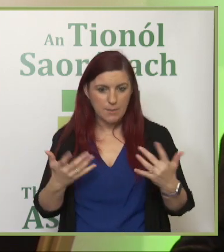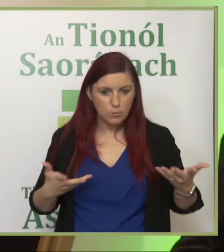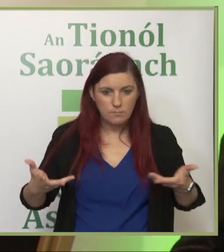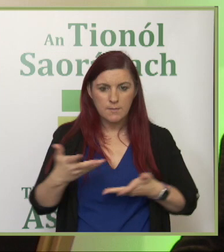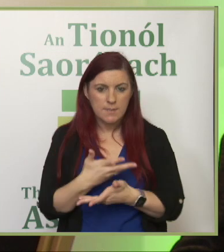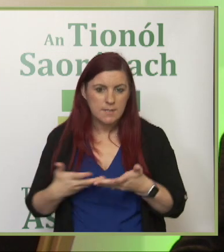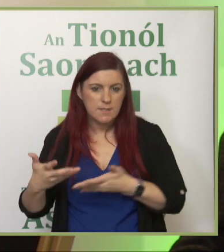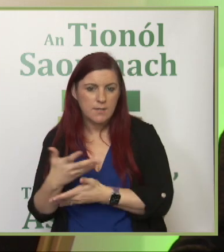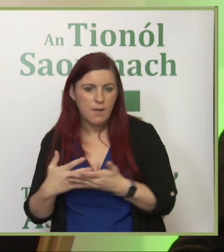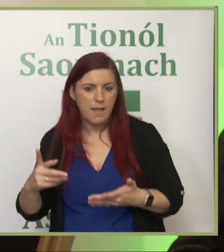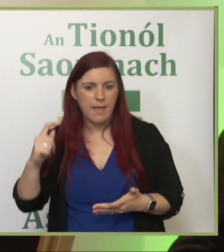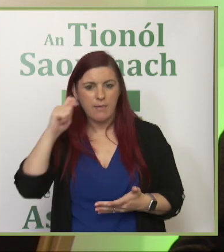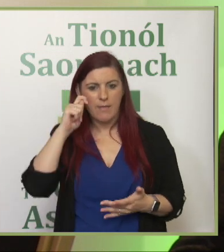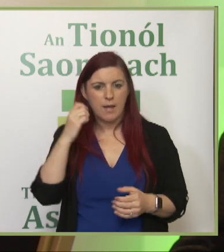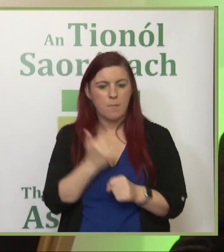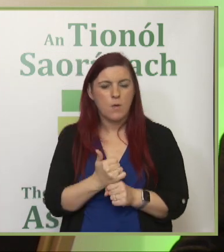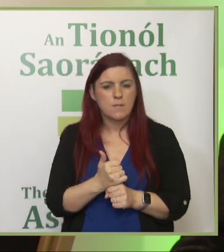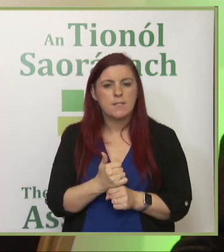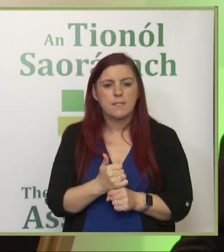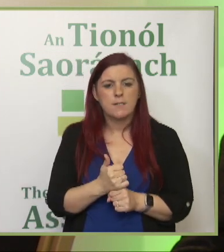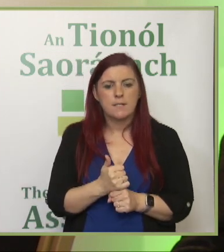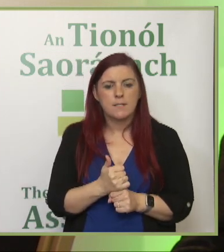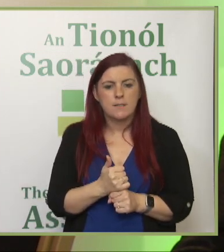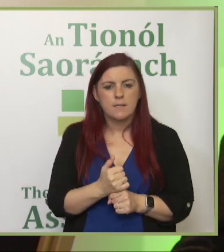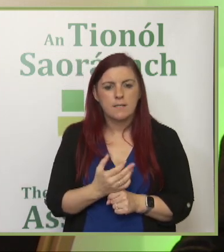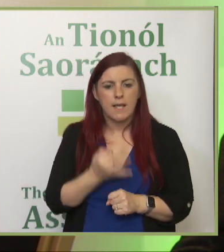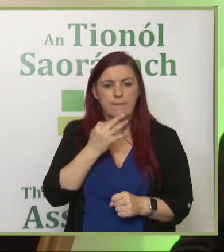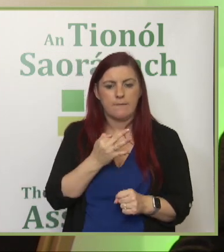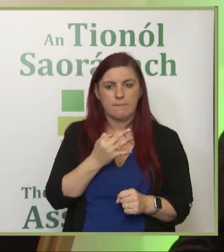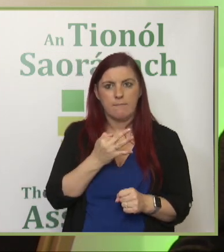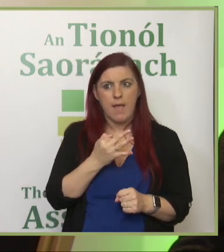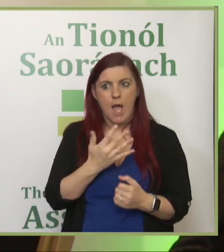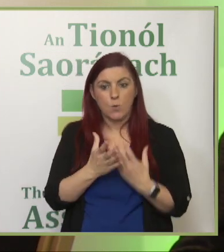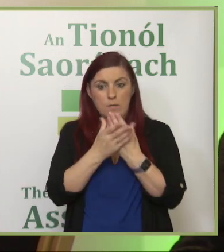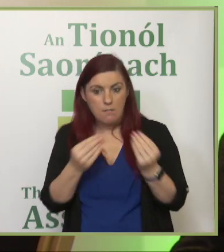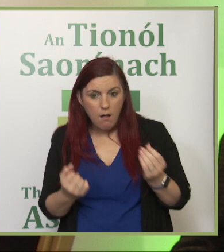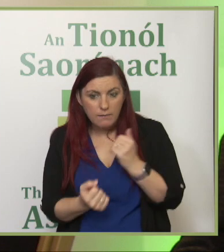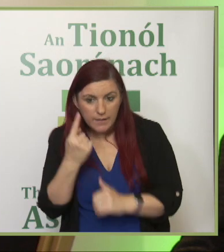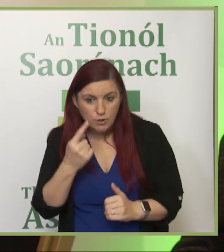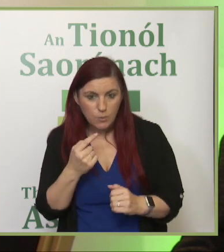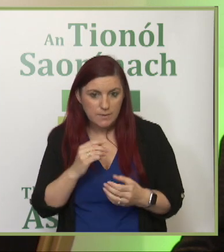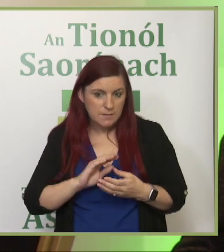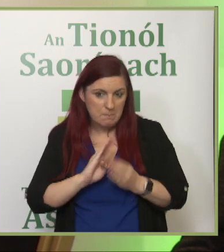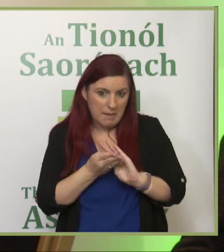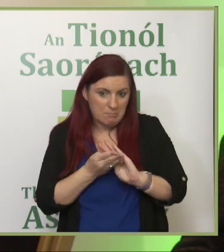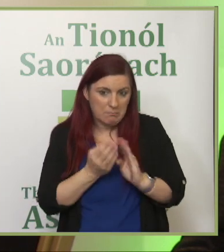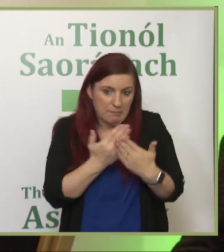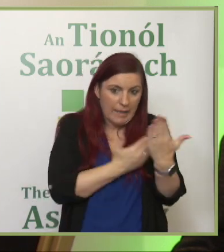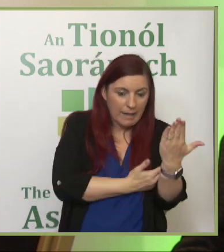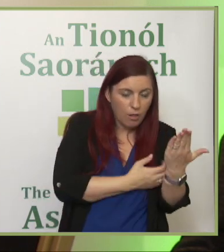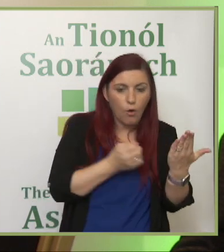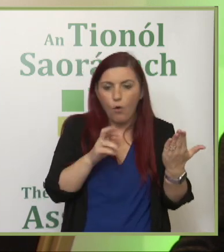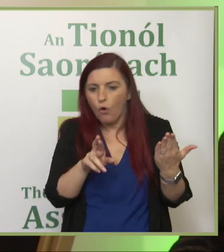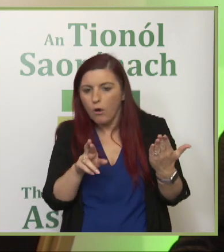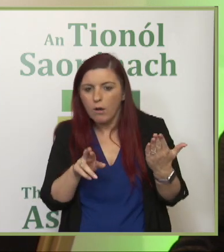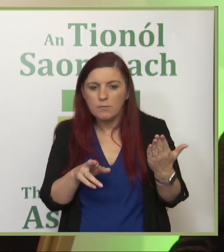deal with the next point you were raising about whether legalisation is the answer to that. And I would hope at the end of the few months